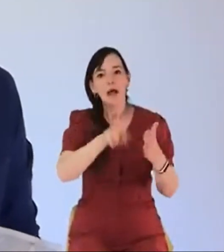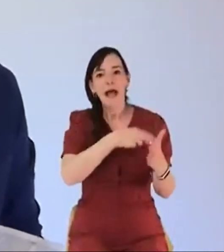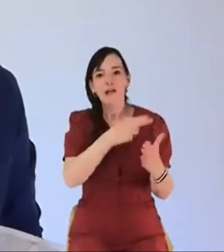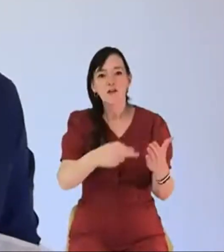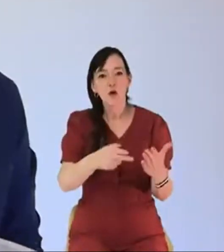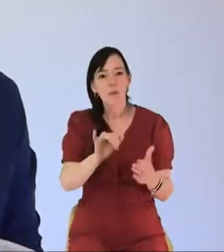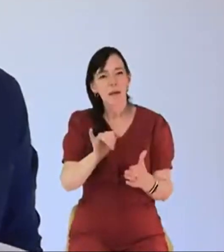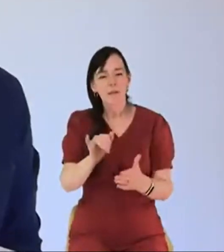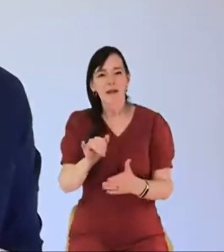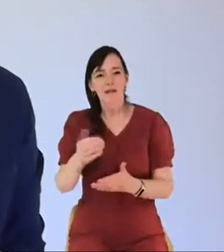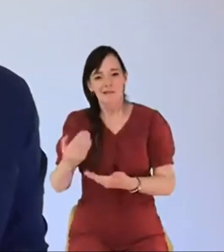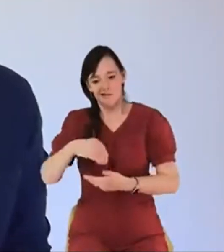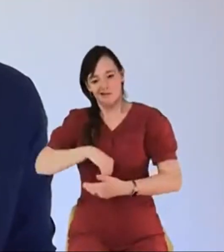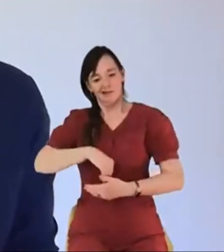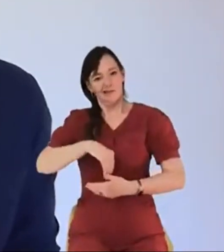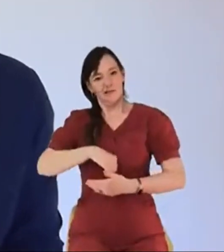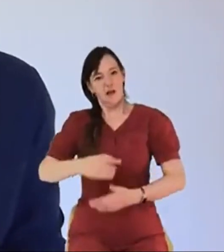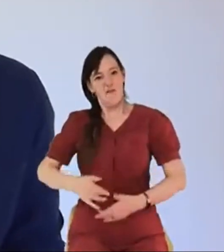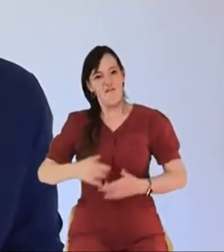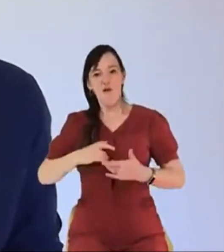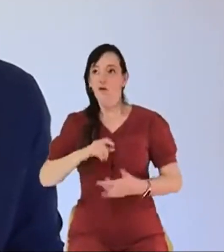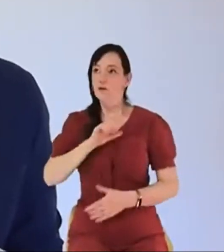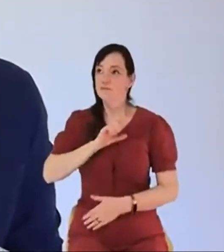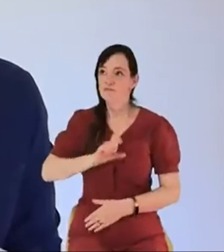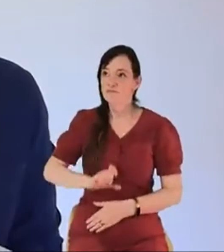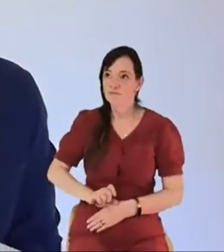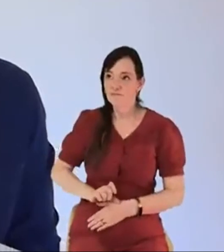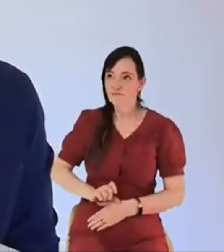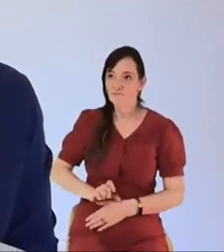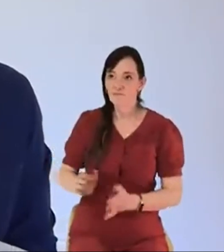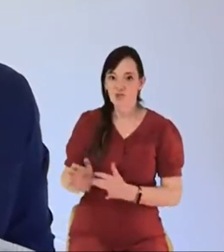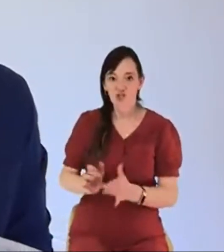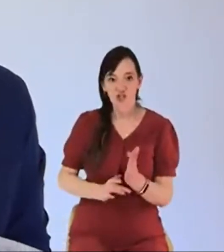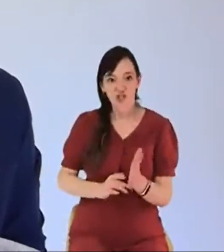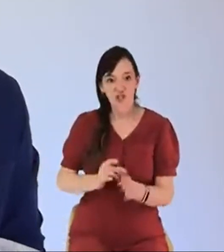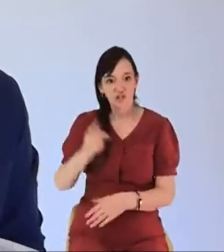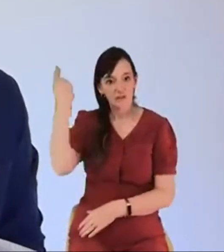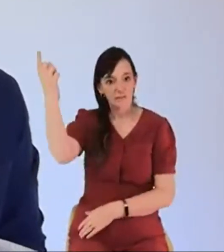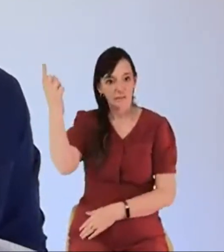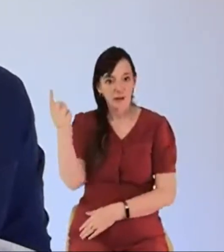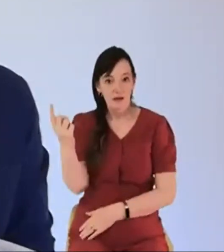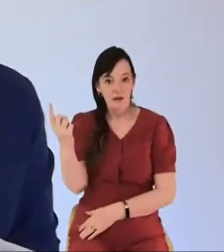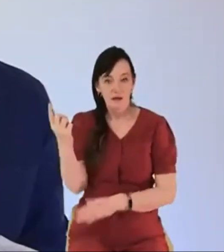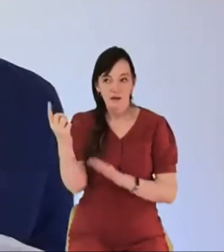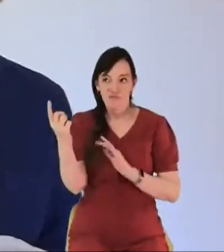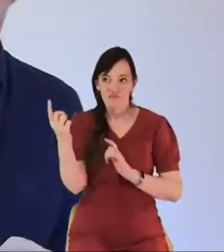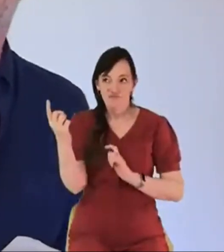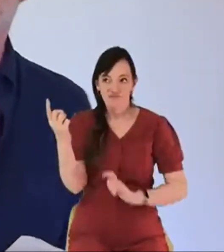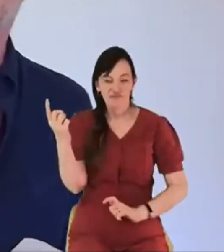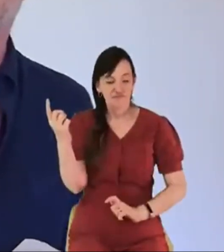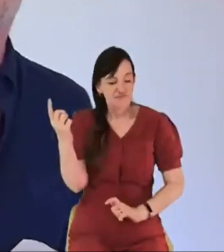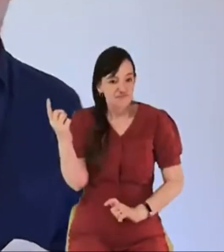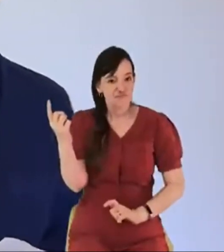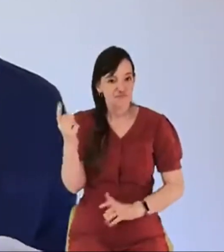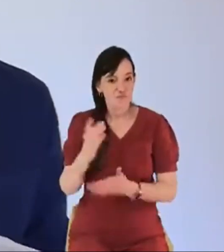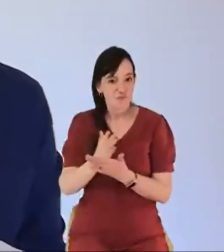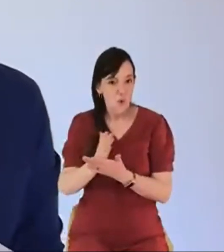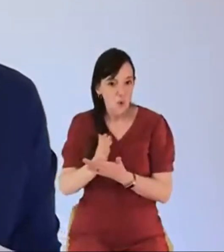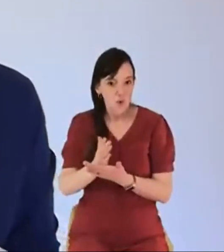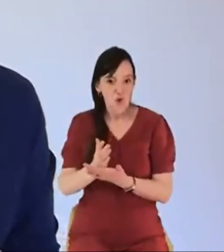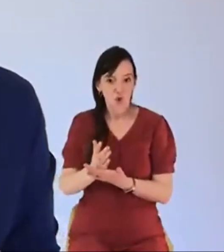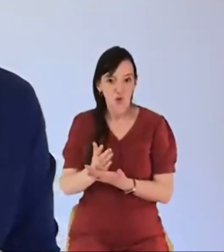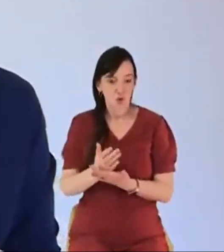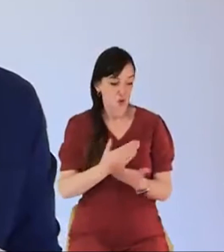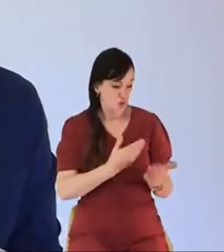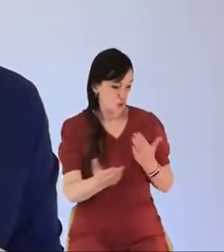We've just lost confidence That Jesus is coming again That Jesus is going to deal With all